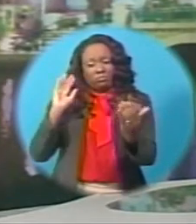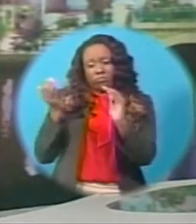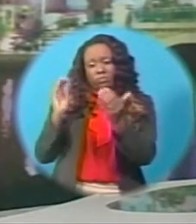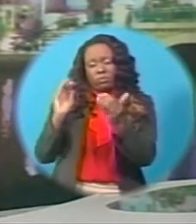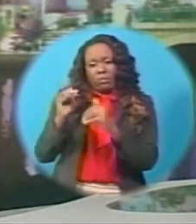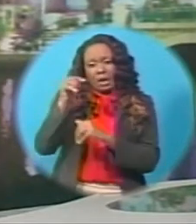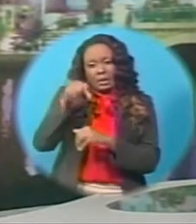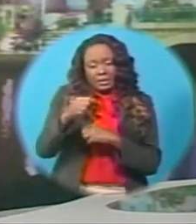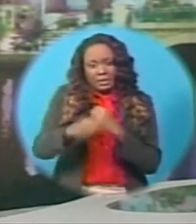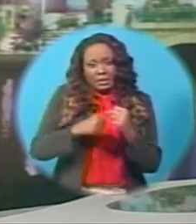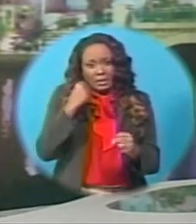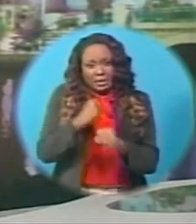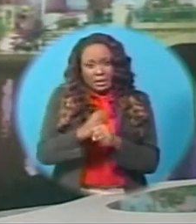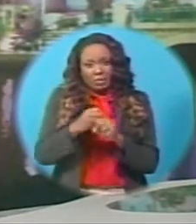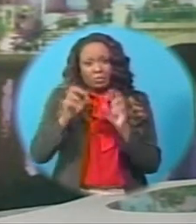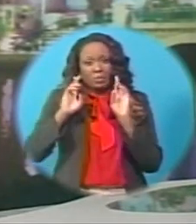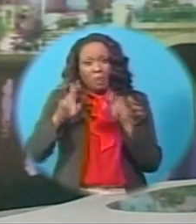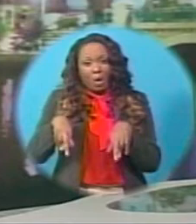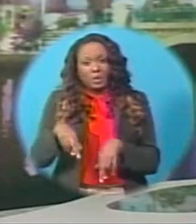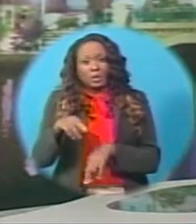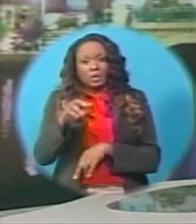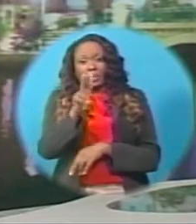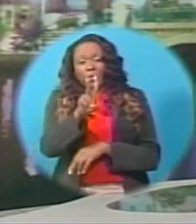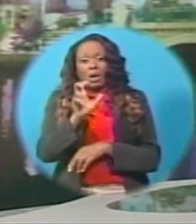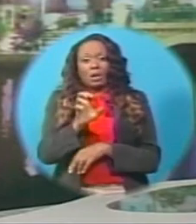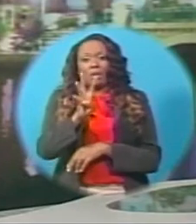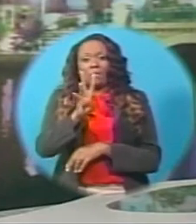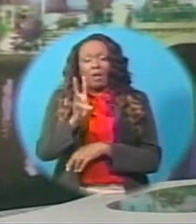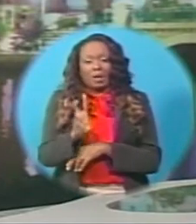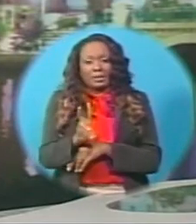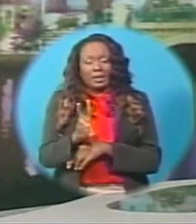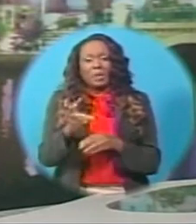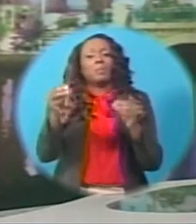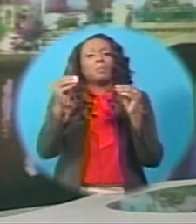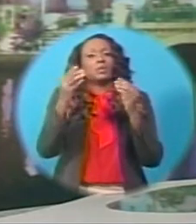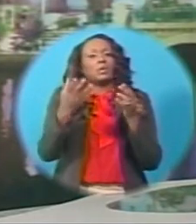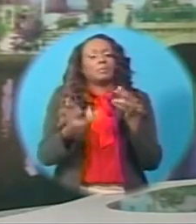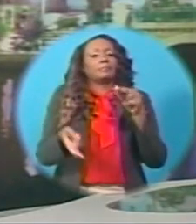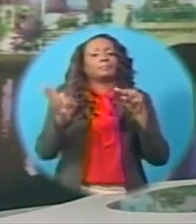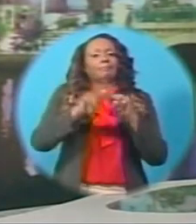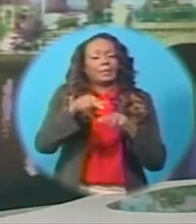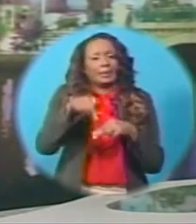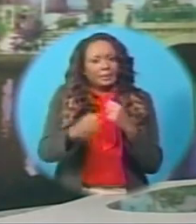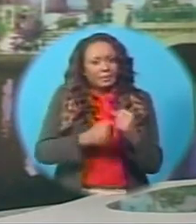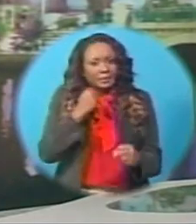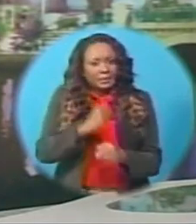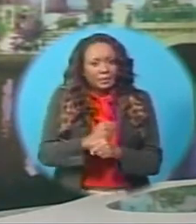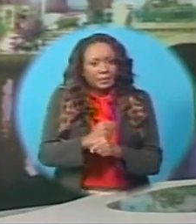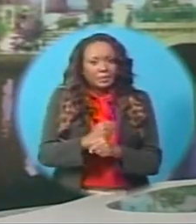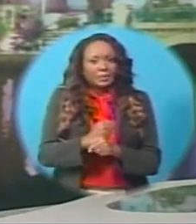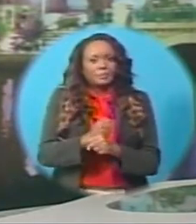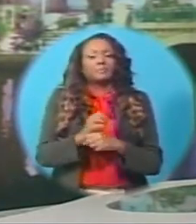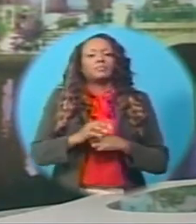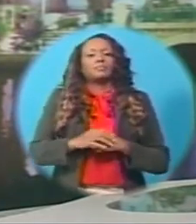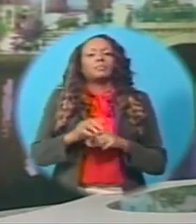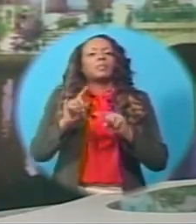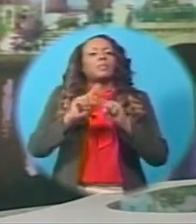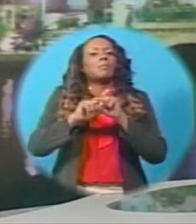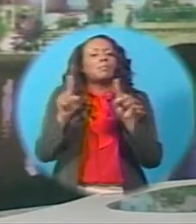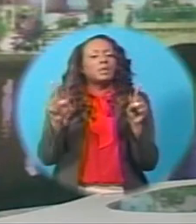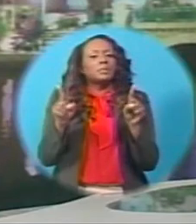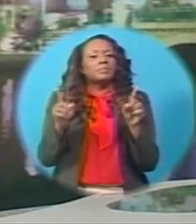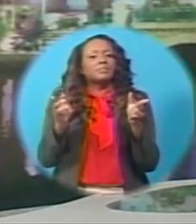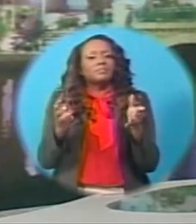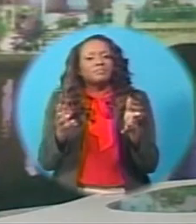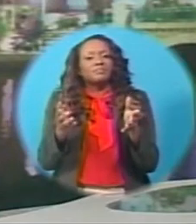to 246 compared with 210 incidents for the same period last year. However, statistics